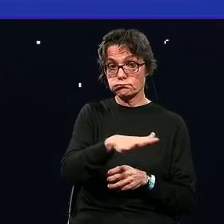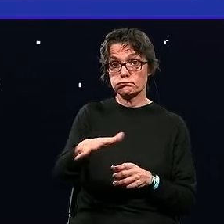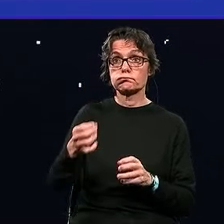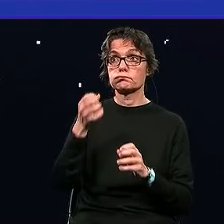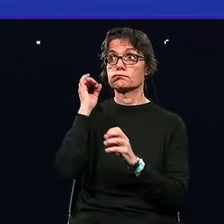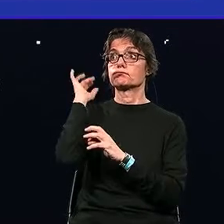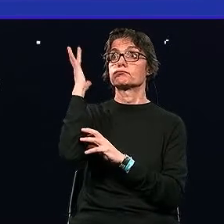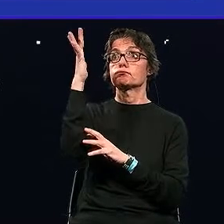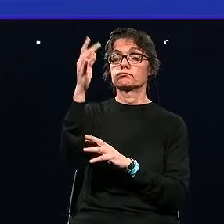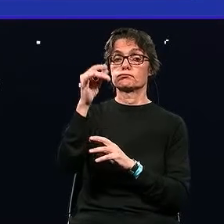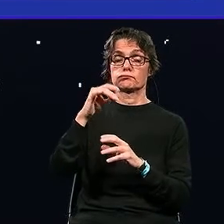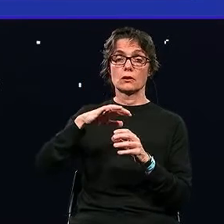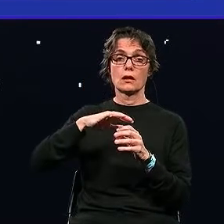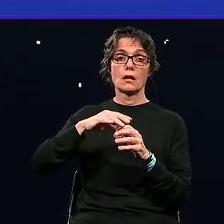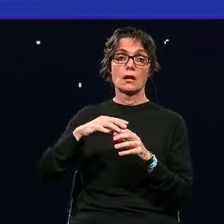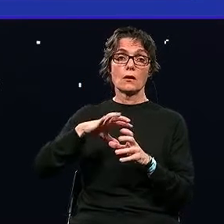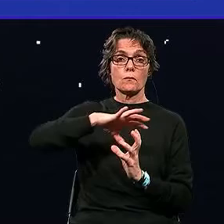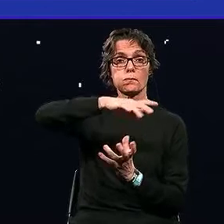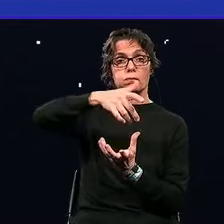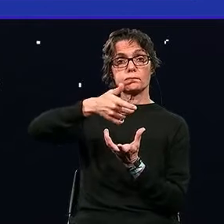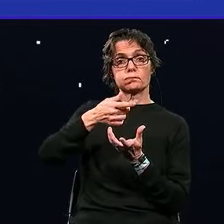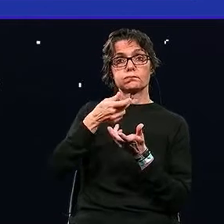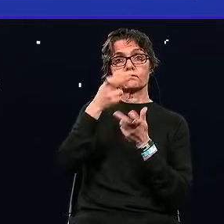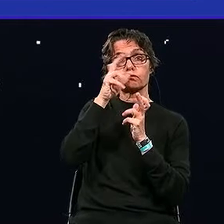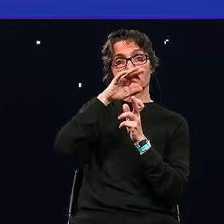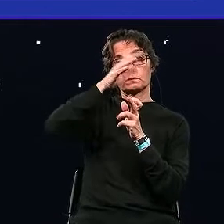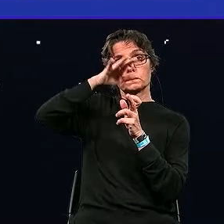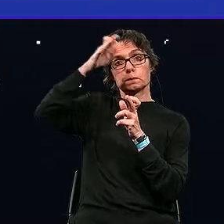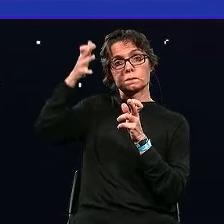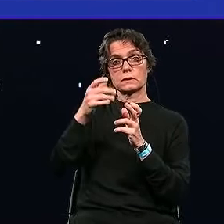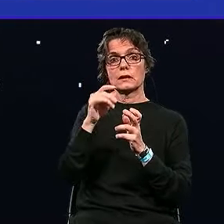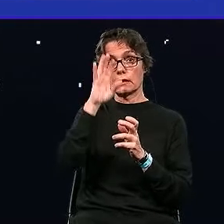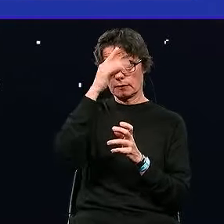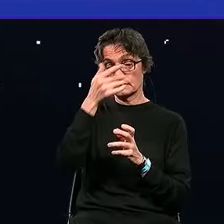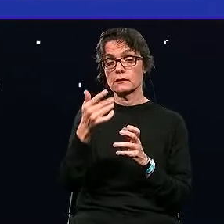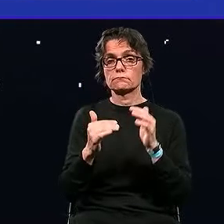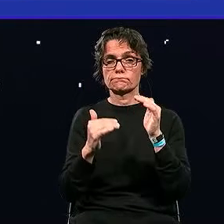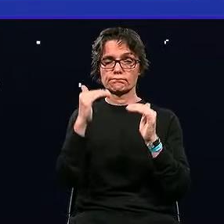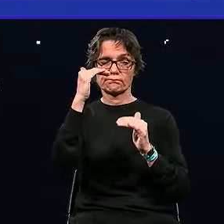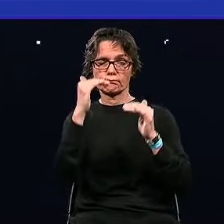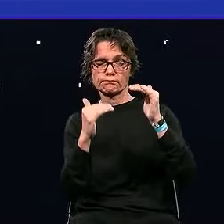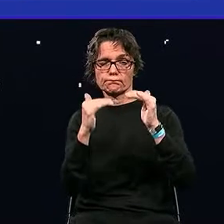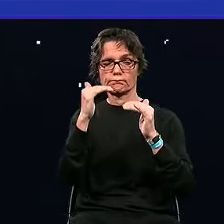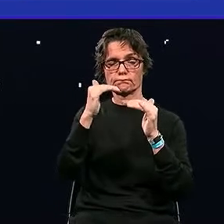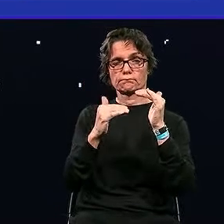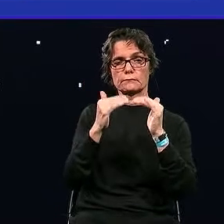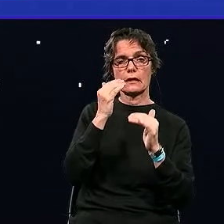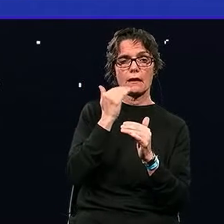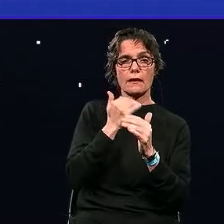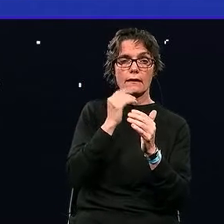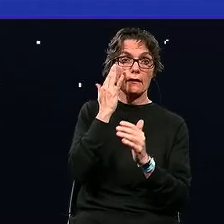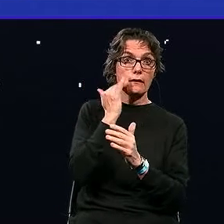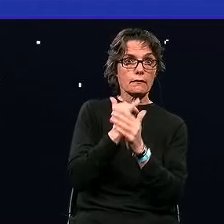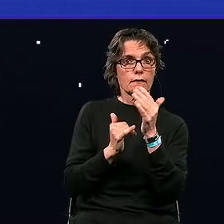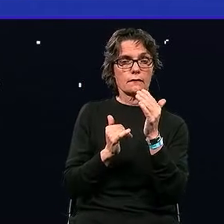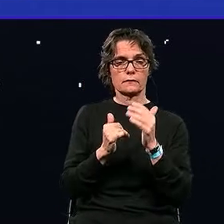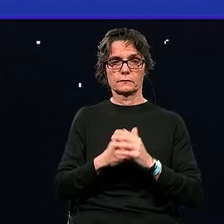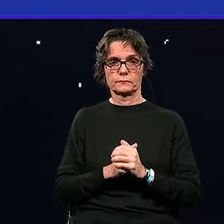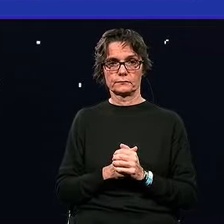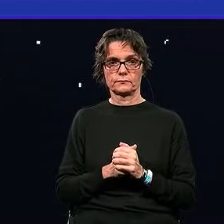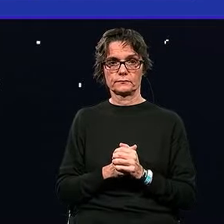forests, the atmosphere, and for billions of years, it's been in balance within a relatively stable